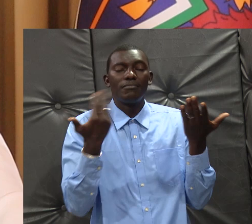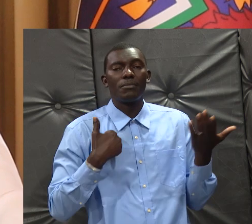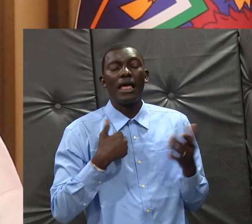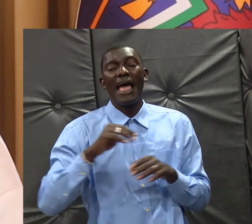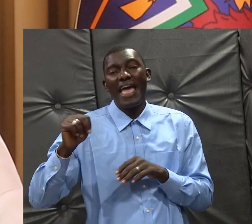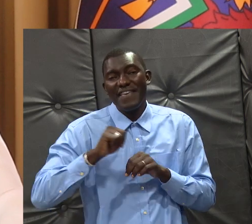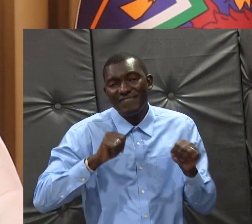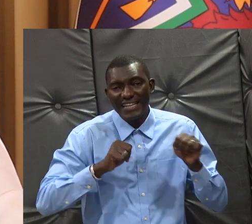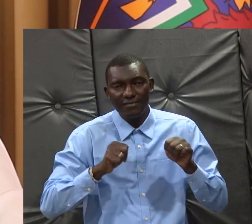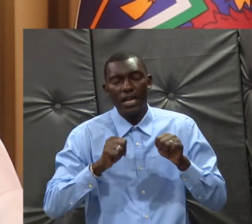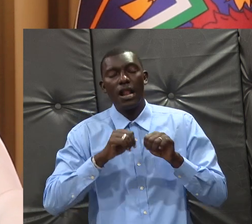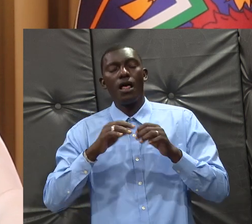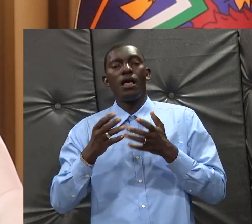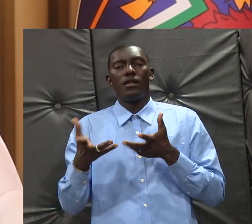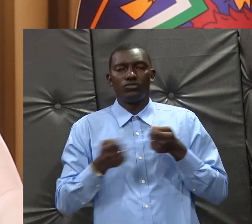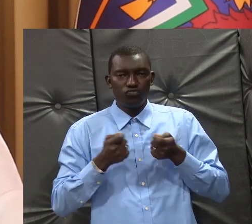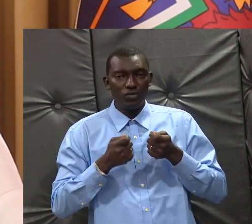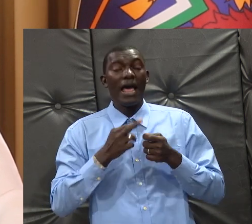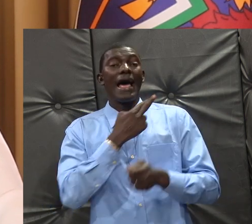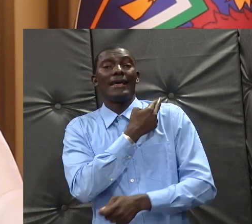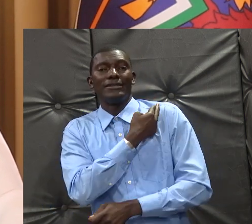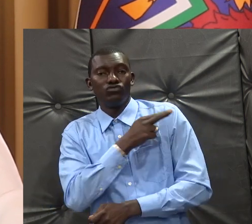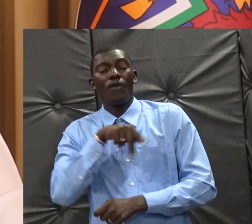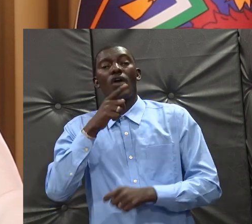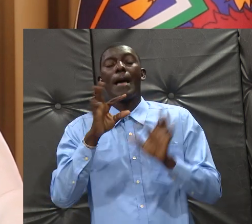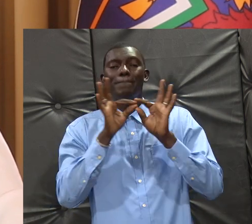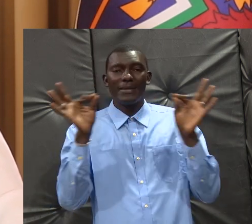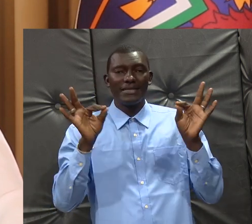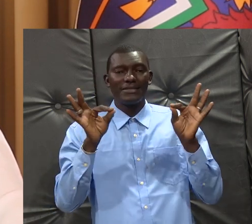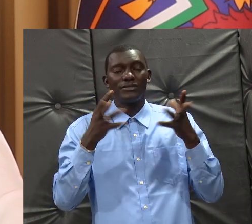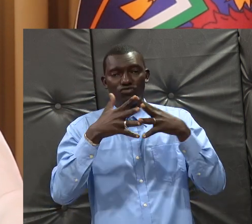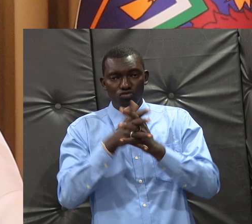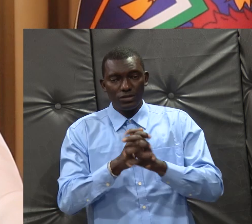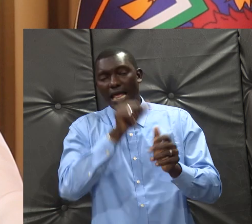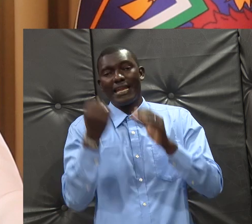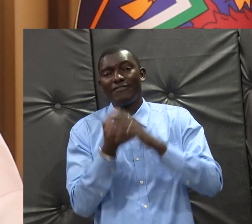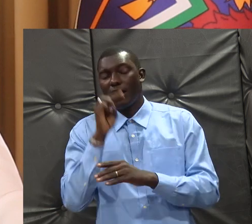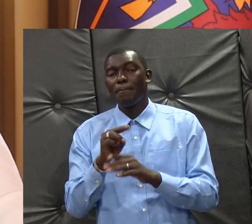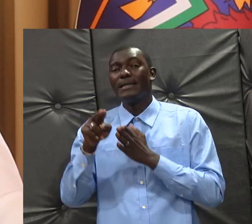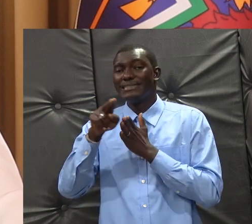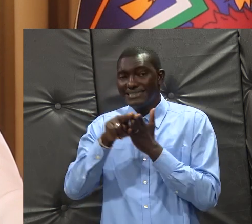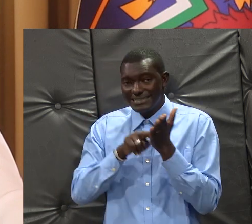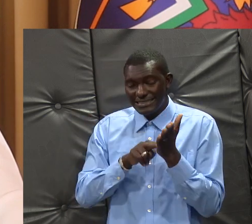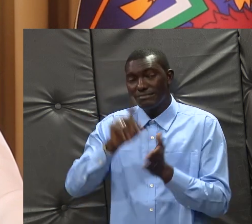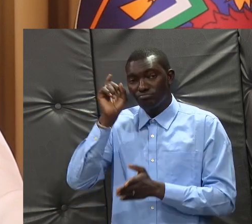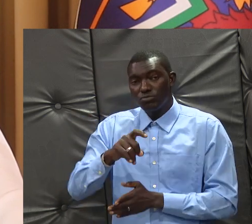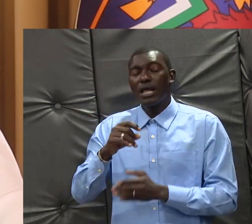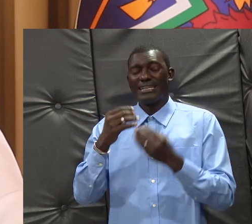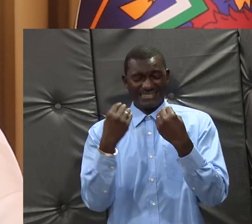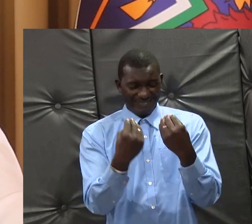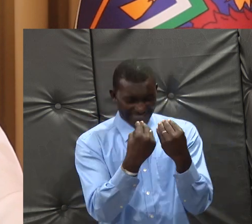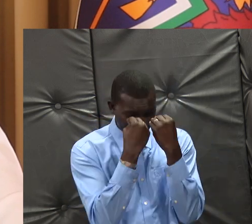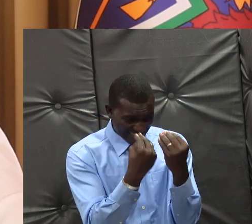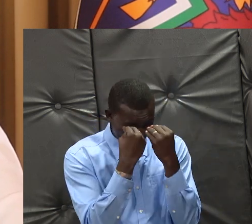religion for peace, unity, and development requires that we educate ourselves better and use our